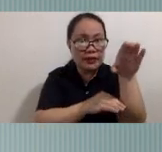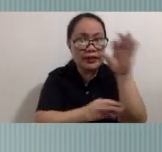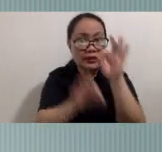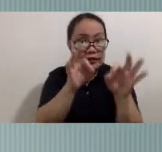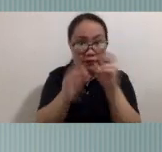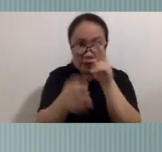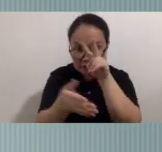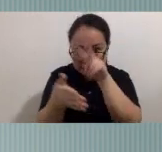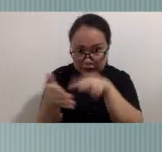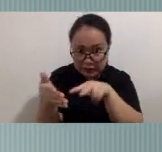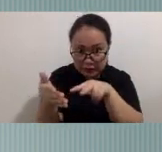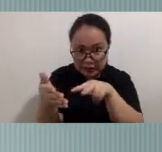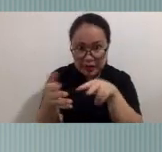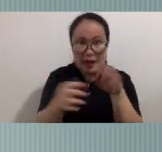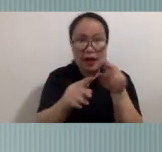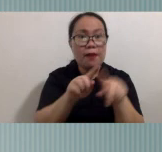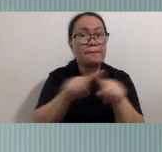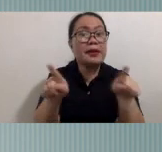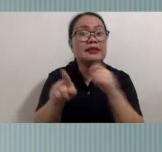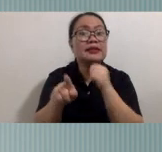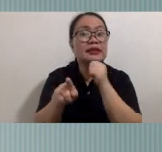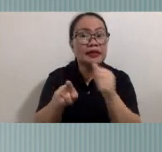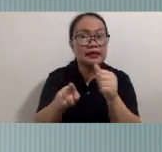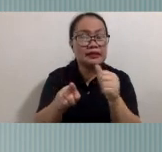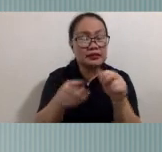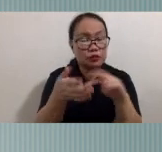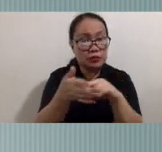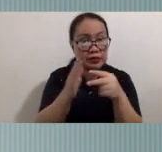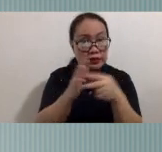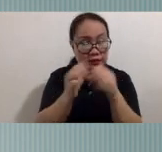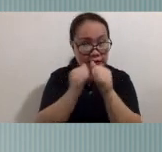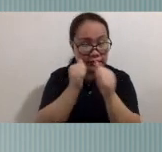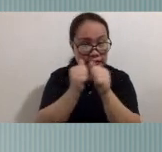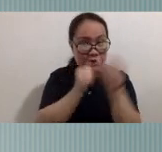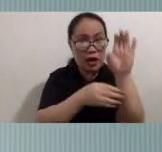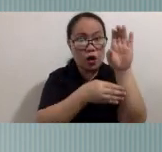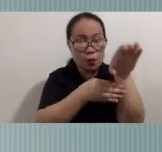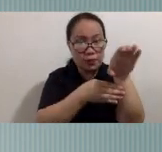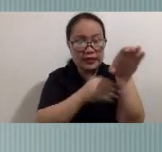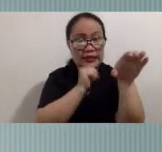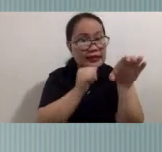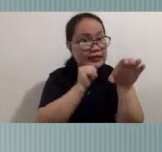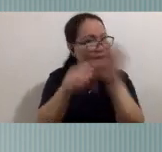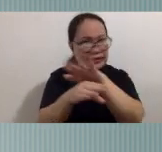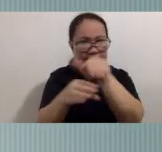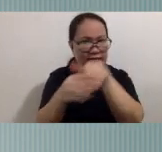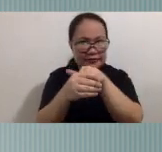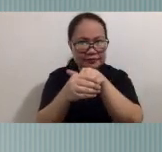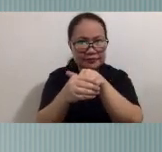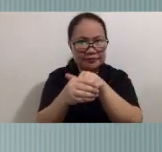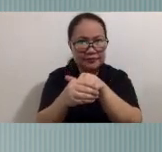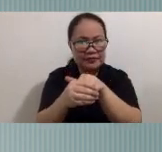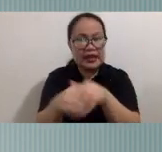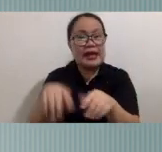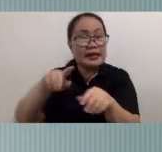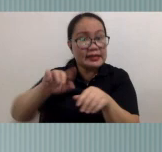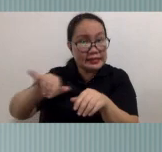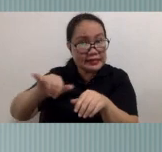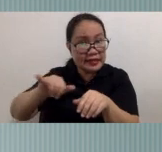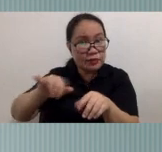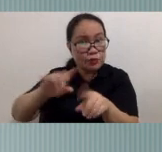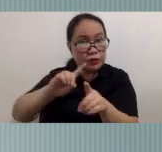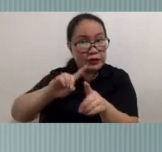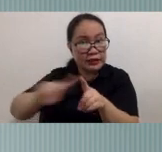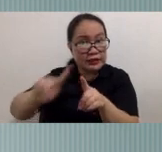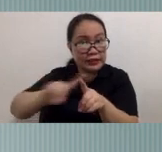pag meron kayong nabasang but not, that is also means complement. Ibig sabihin, hindi kasama. Ganon din